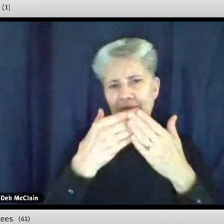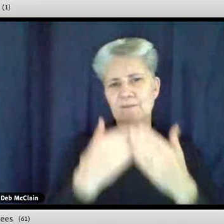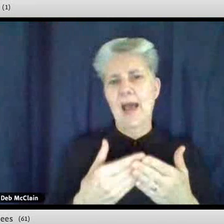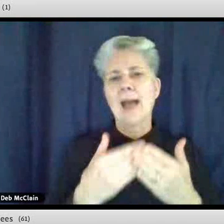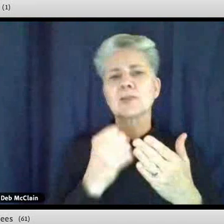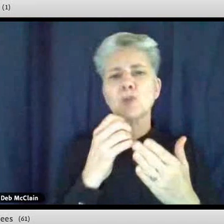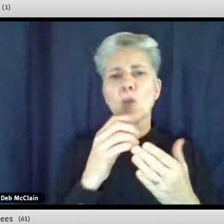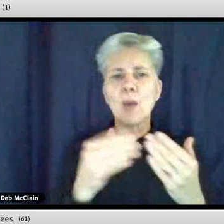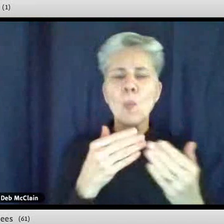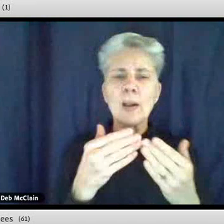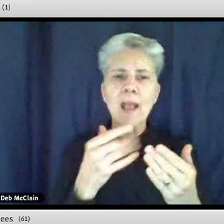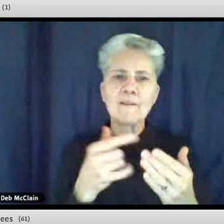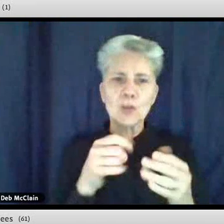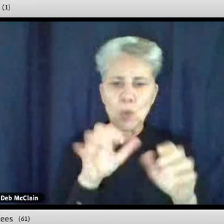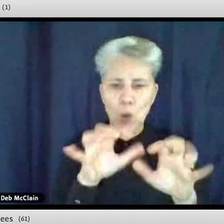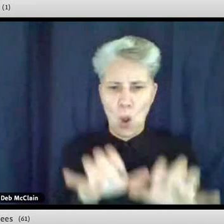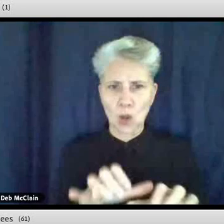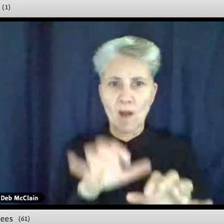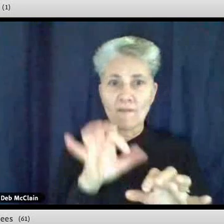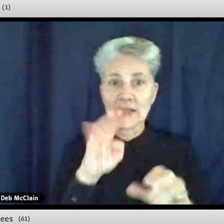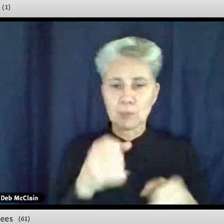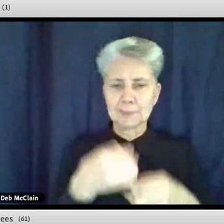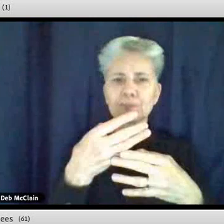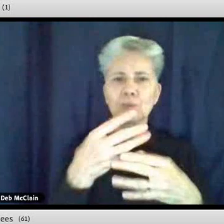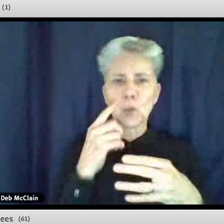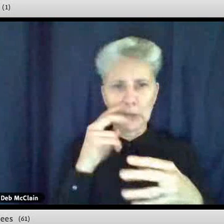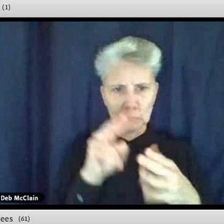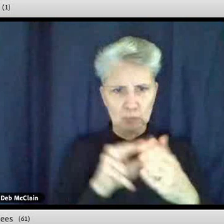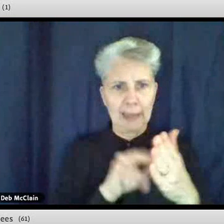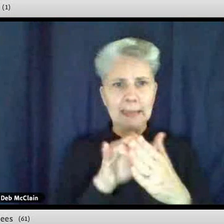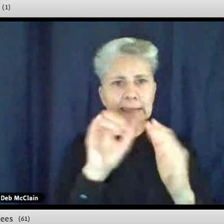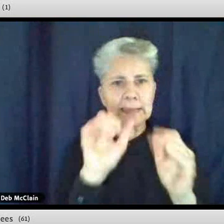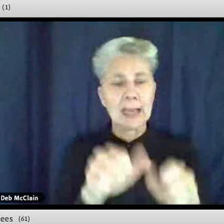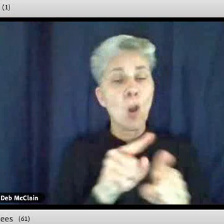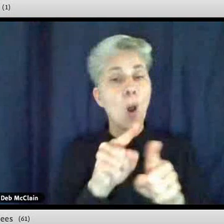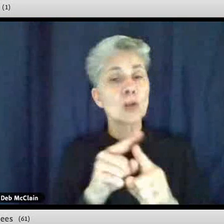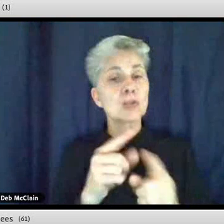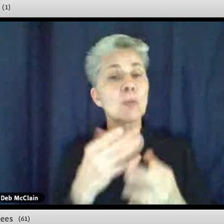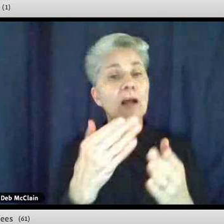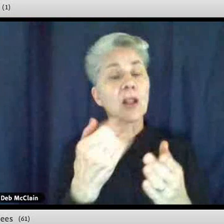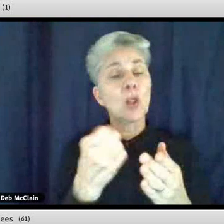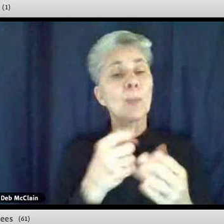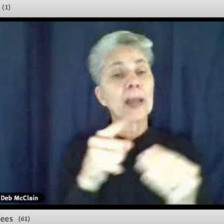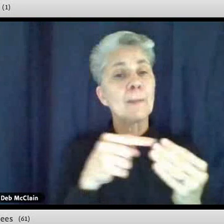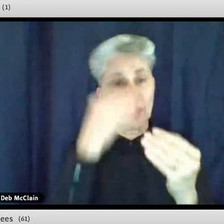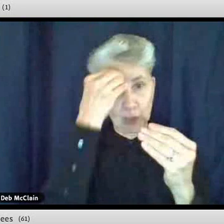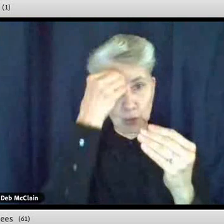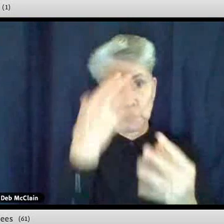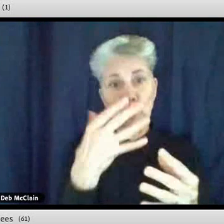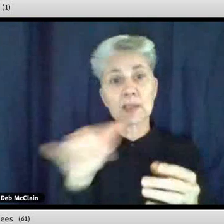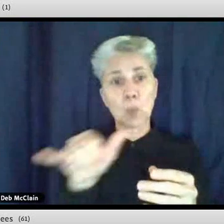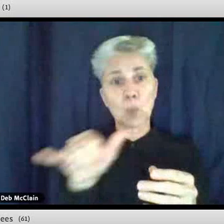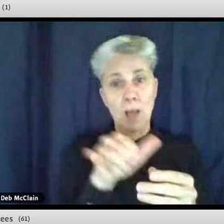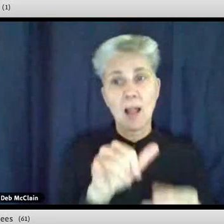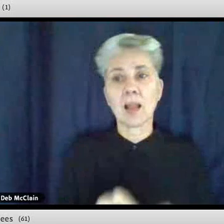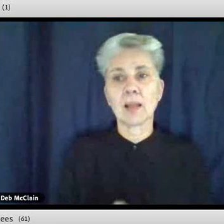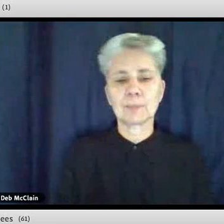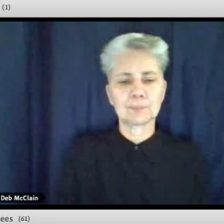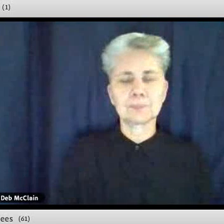basic facts. So whenever you log on to Facebook, you can get access to this. And they also provide a little bit about the